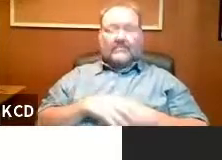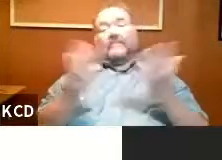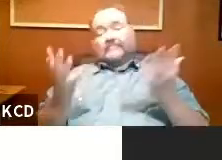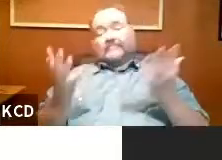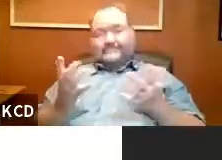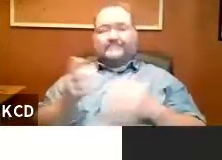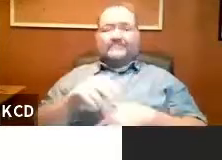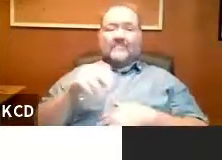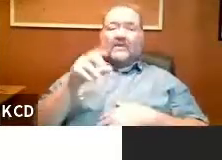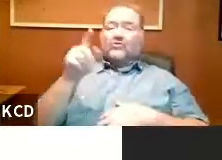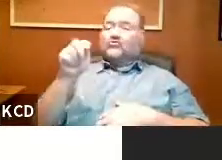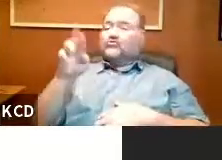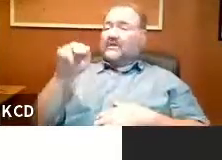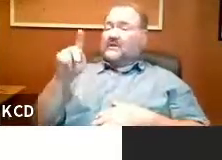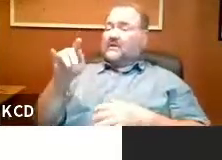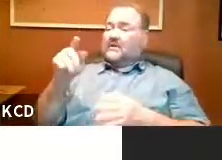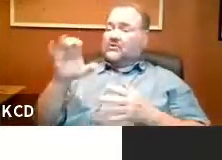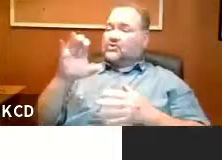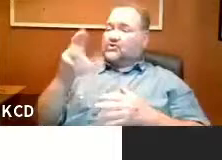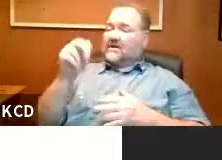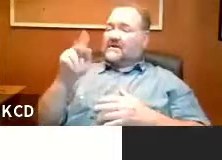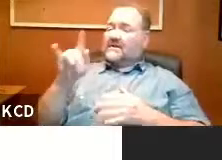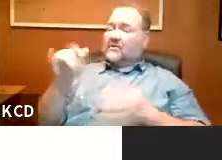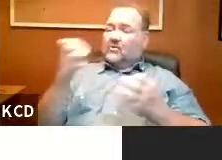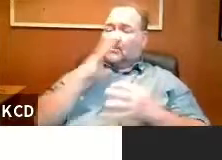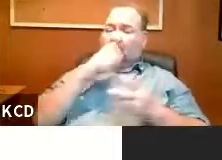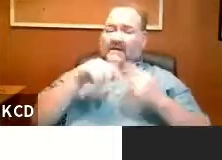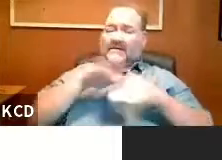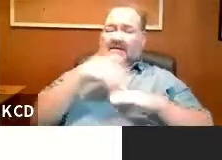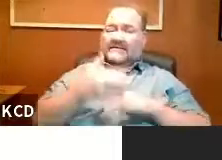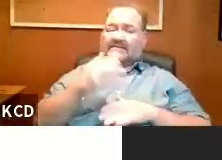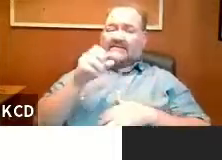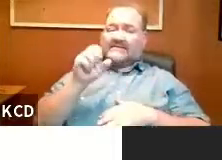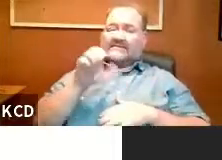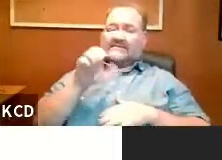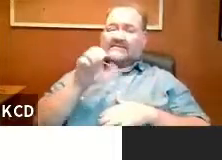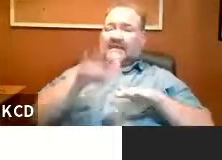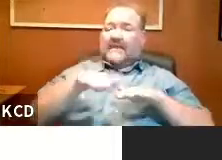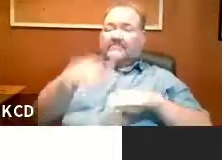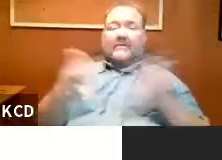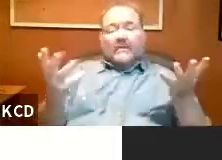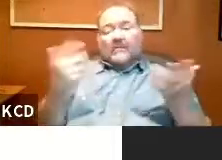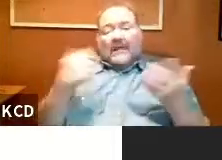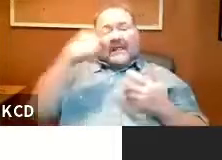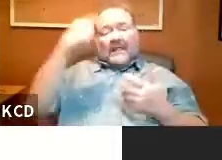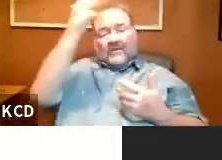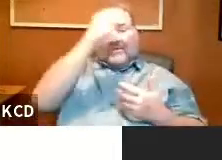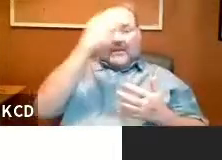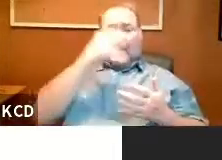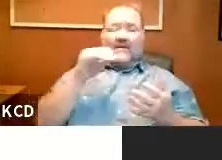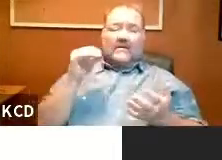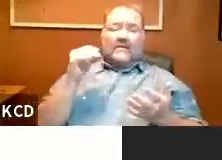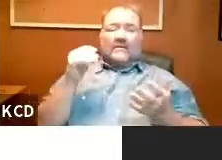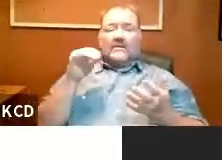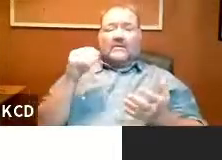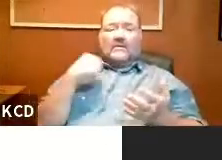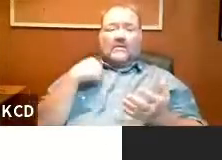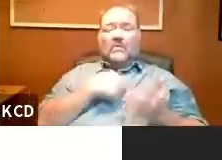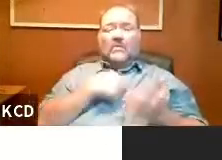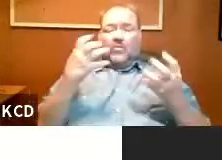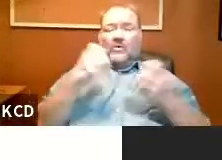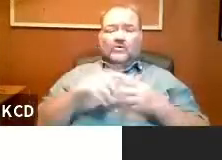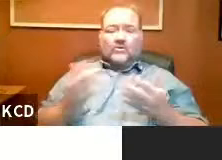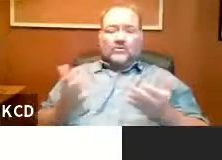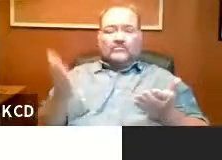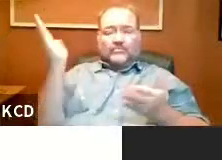Oh, Charity, do you want to talk about next steps? Sorry, forgot about that one. So what we were thinking was that wanted to kind of